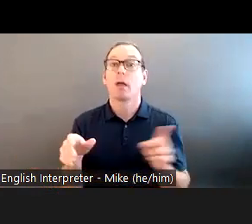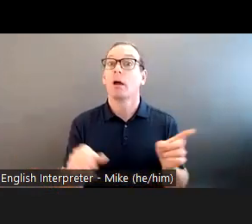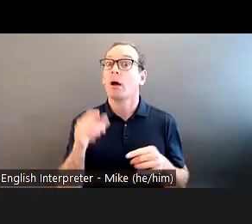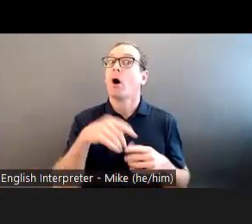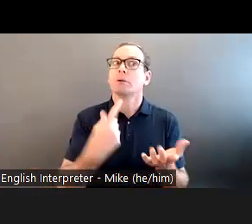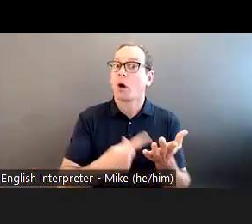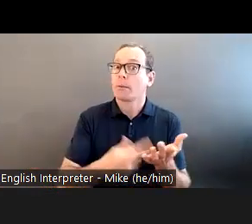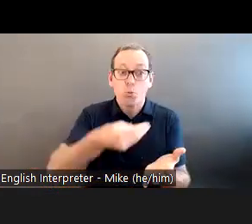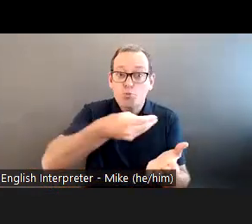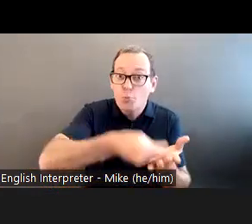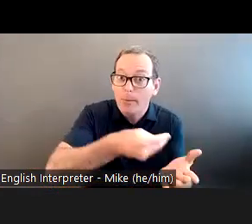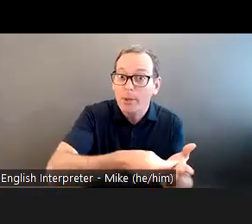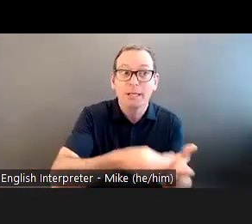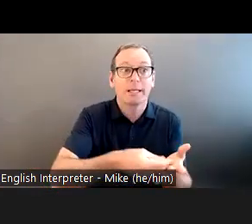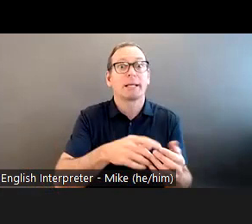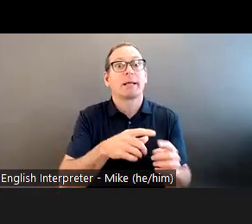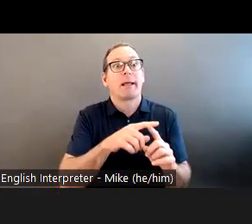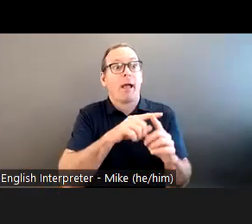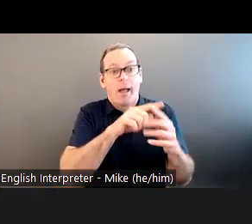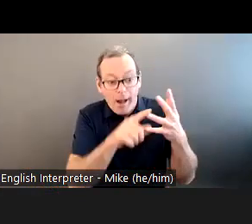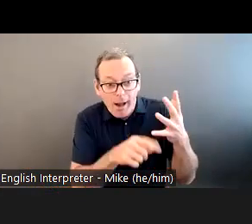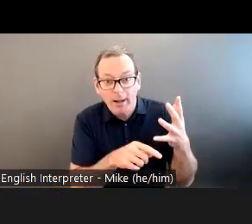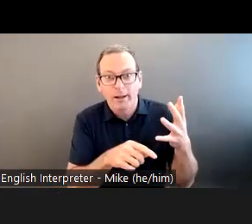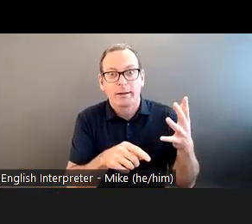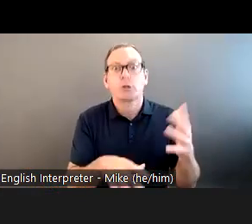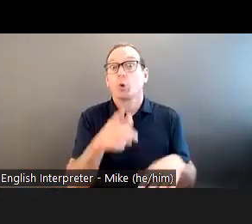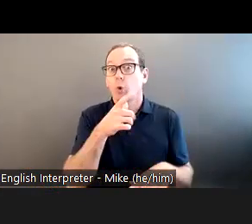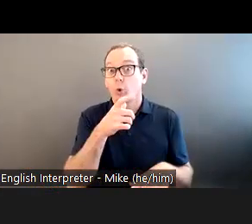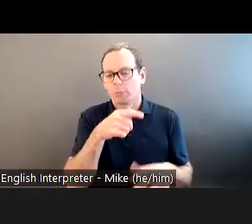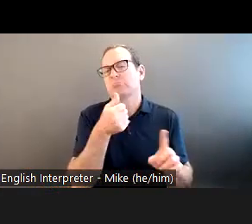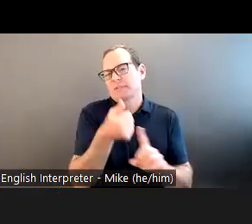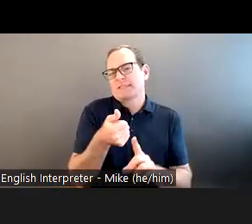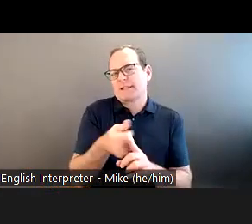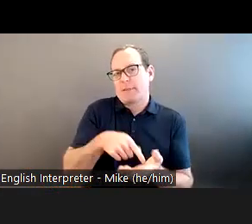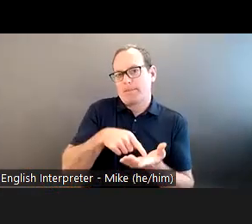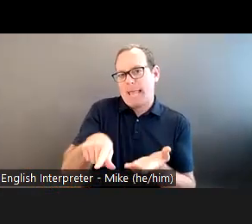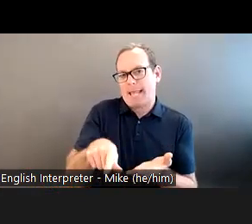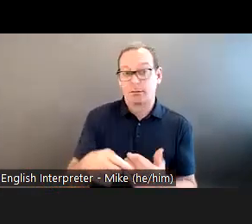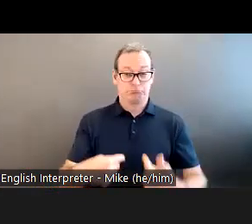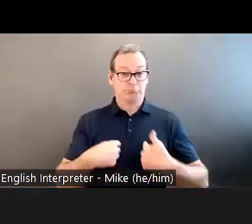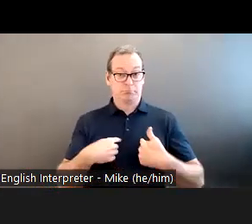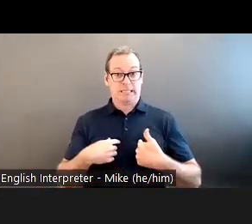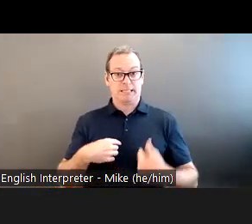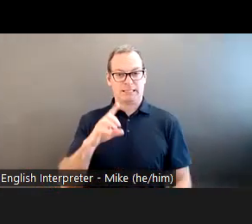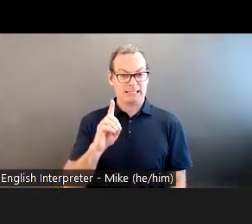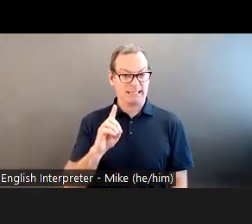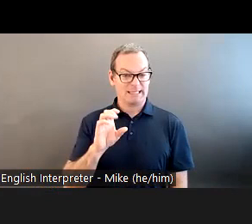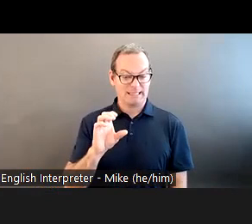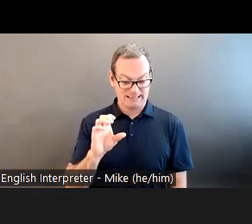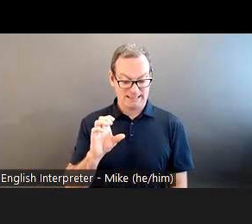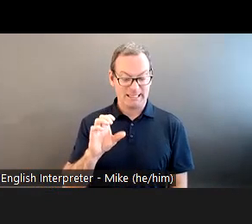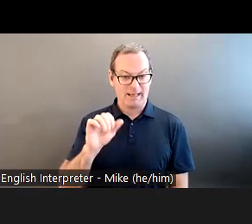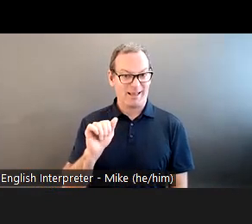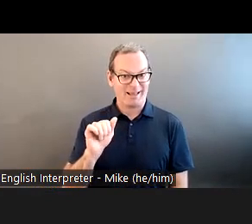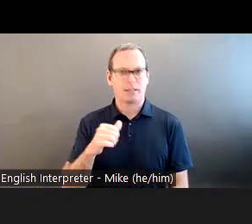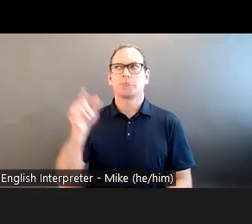decisions by a designated capacity assessor, those are usually out of pocket. So I, as a designated capacity assessor, am not covered